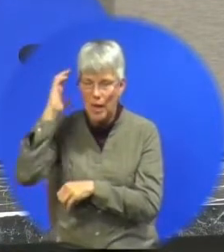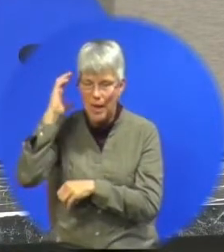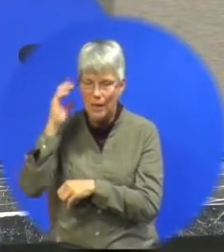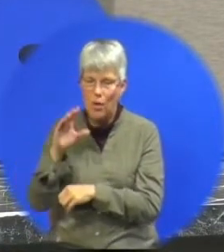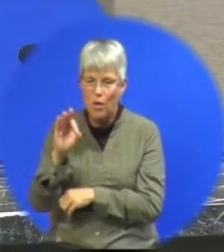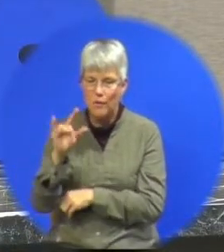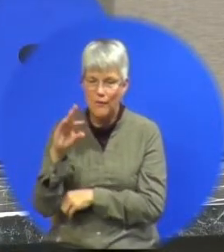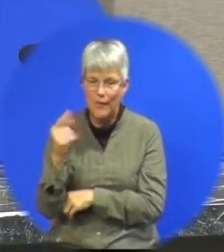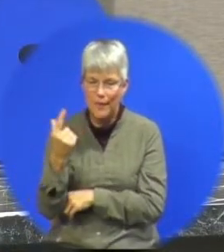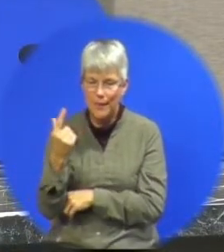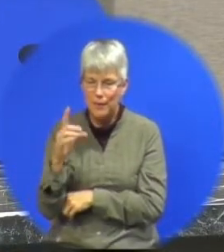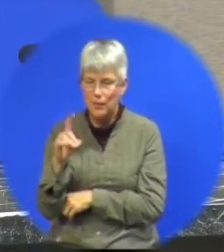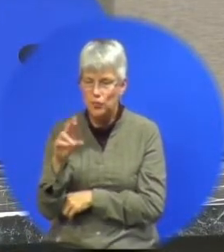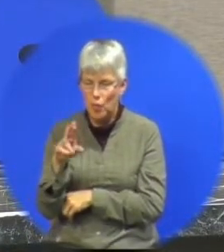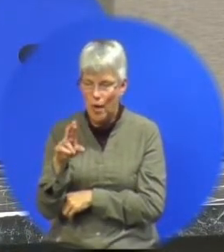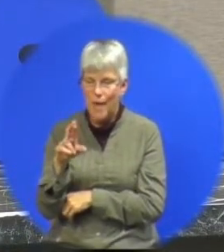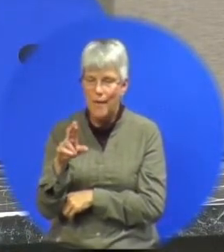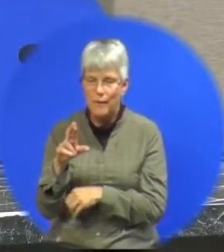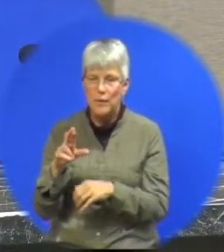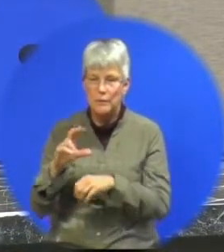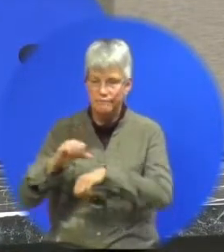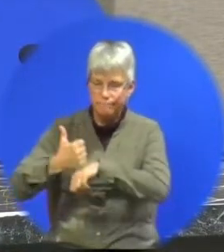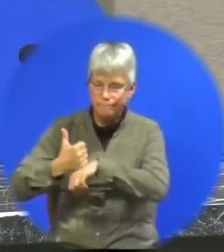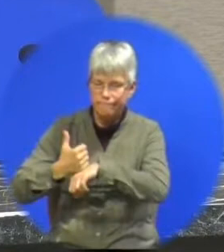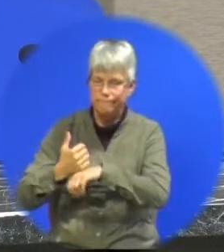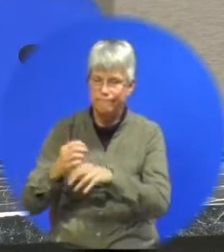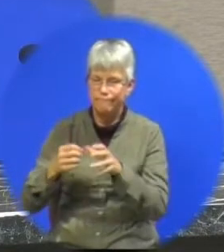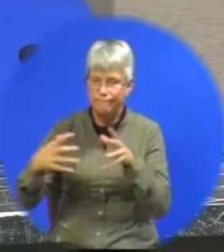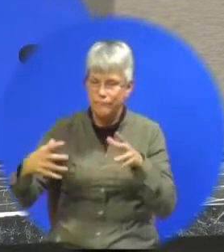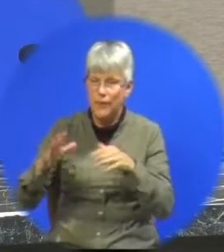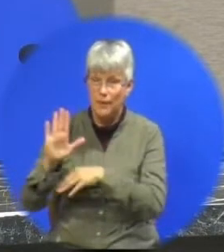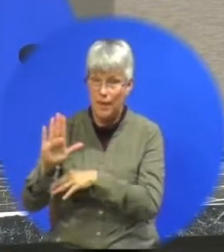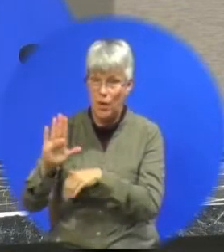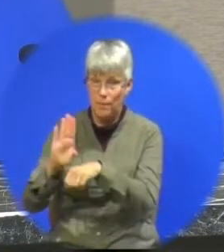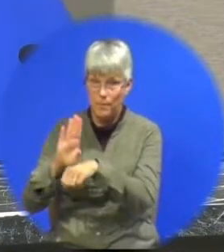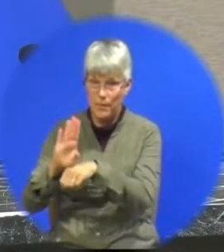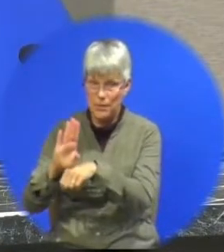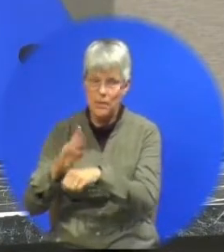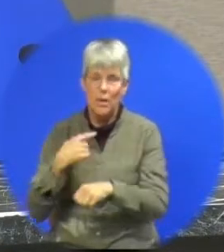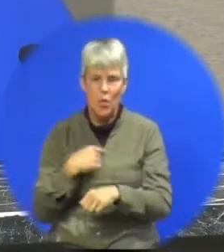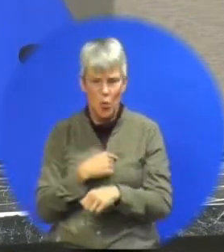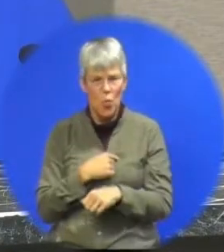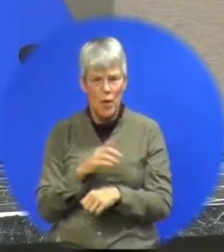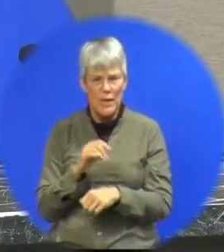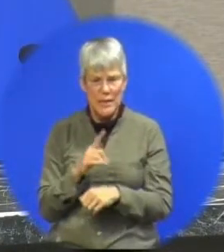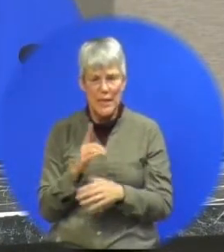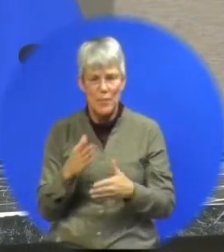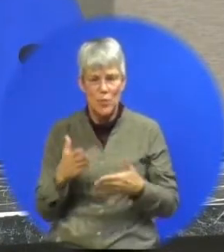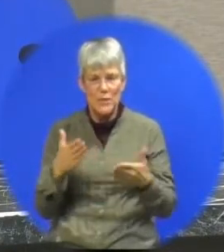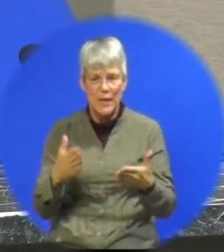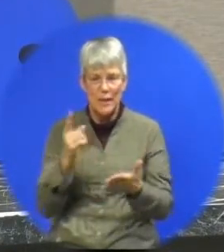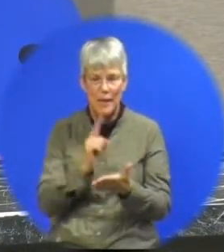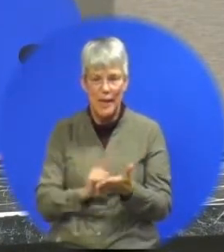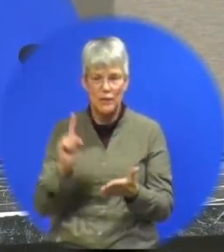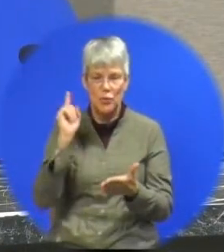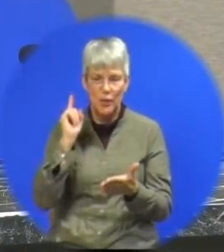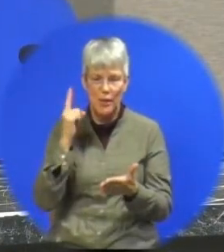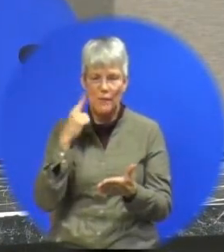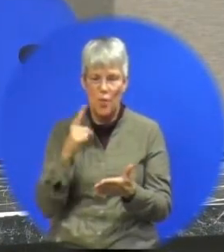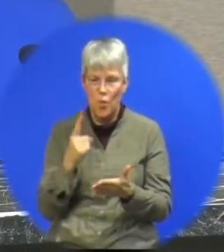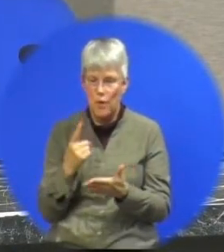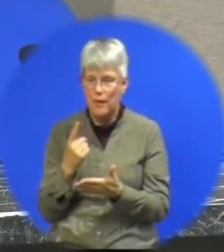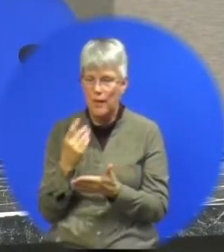expand their business. And we have presented this, I believe last week it was presented to the Funders